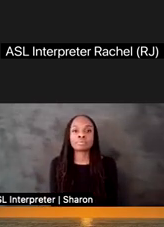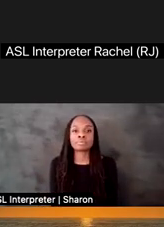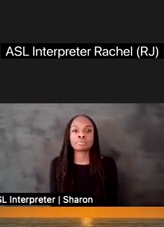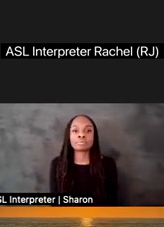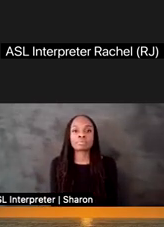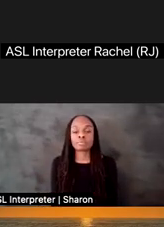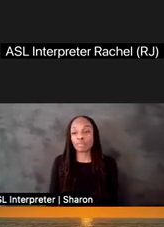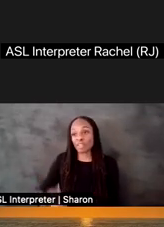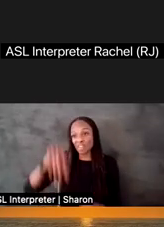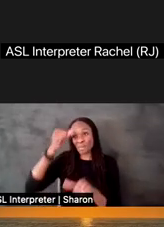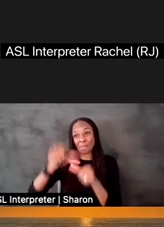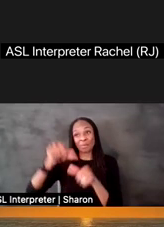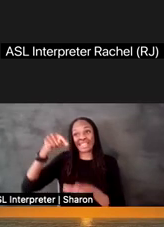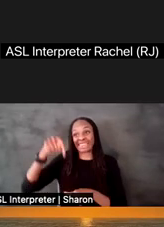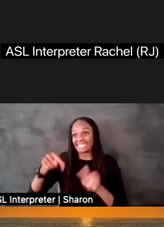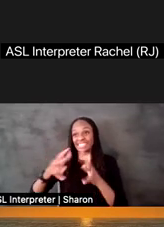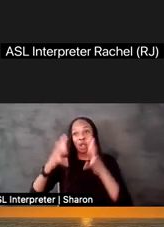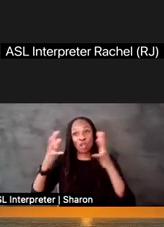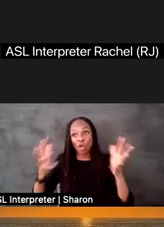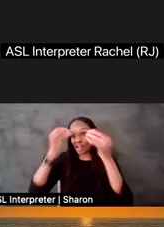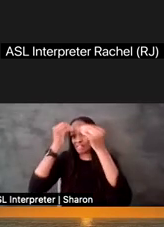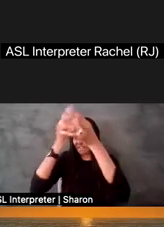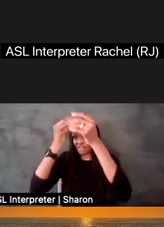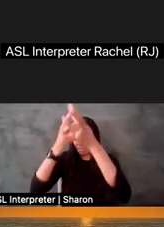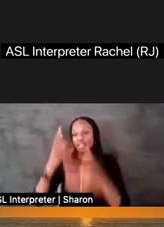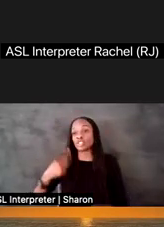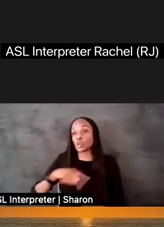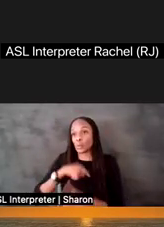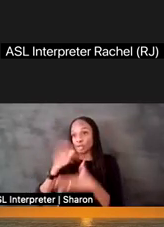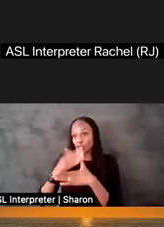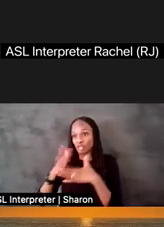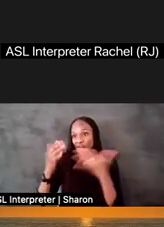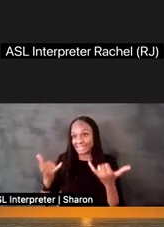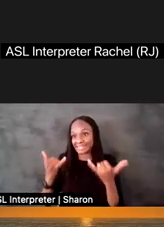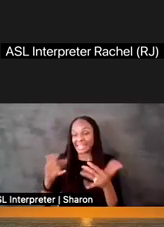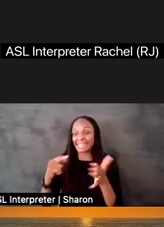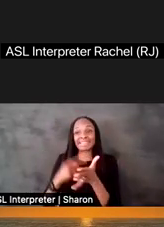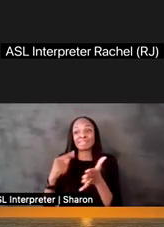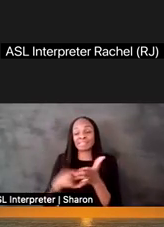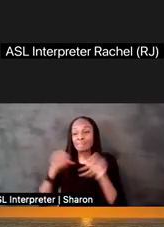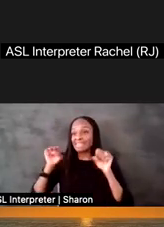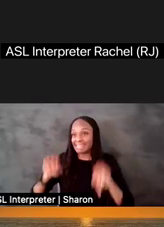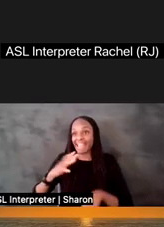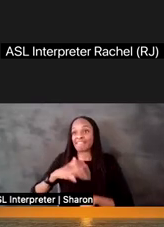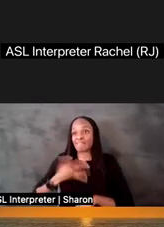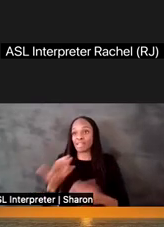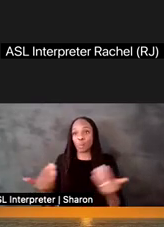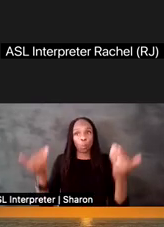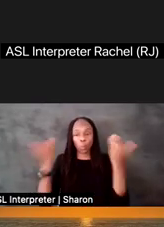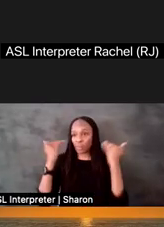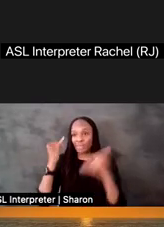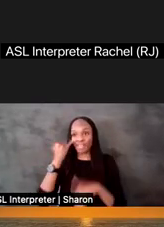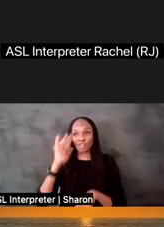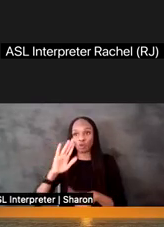remember, this is a lot of information that we're giving you today. So sometimes it can be overwhelming if this is the first time